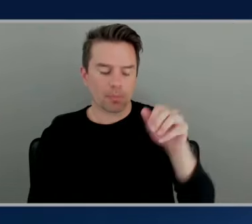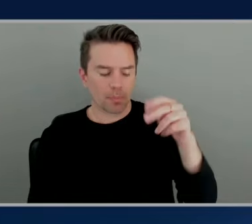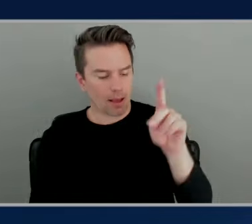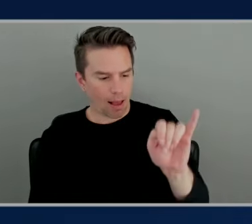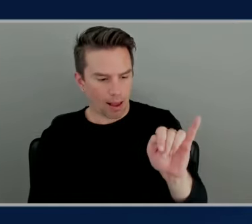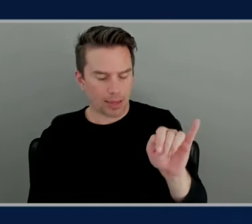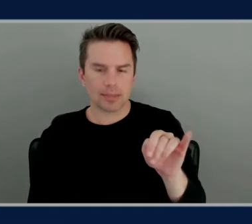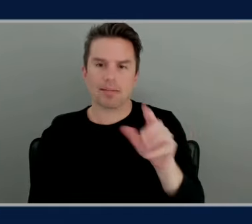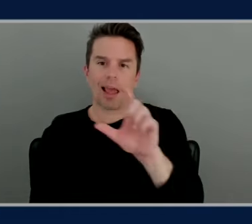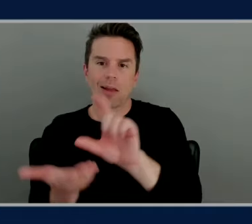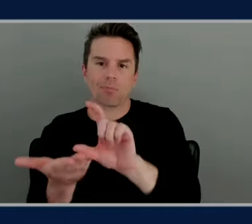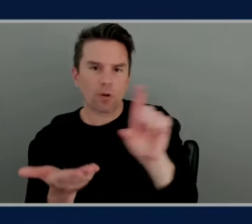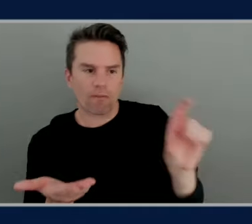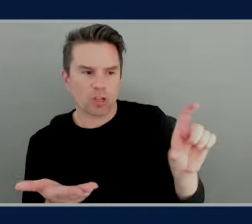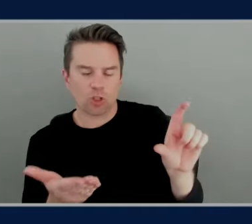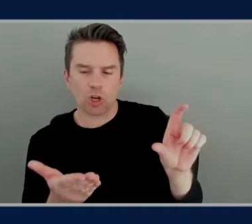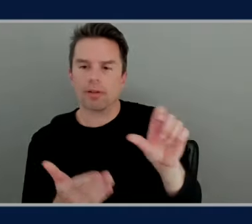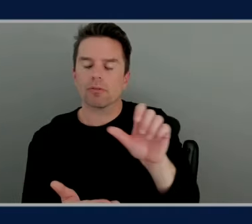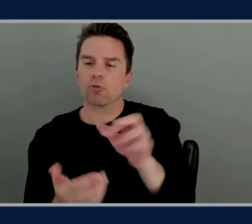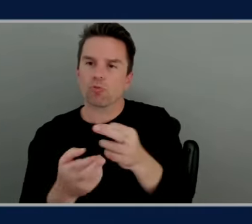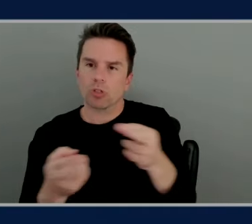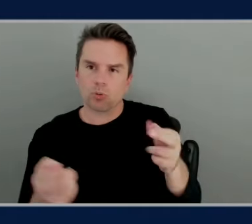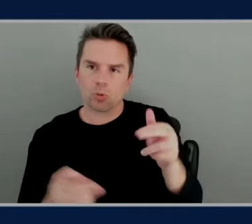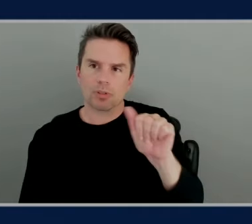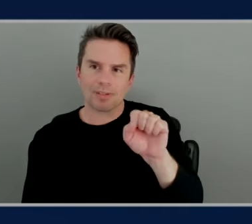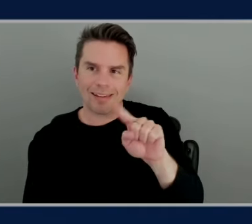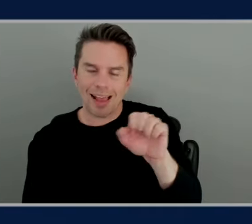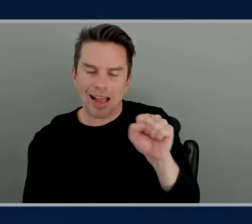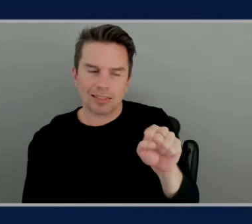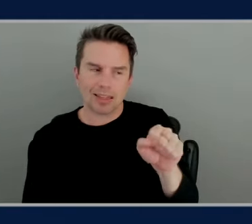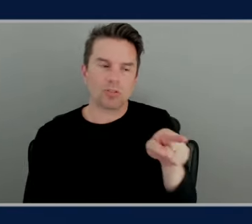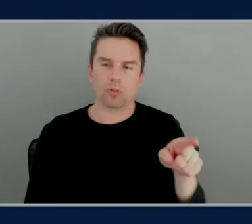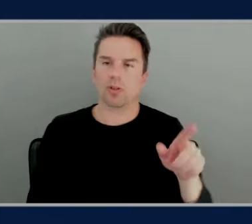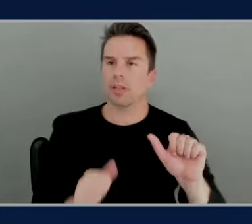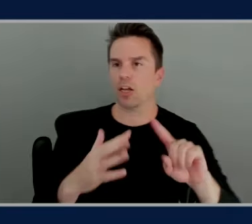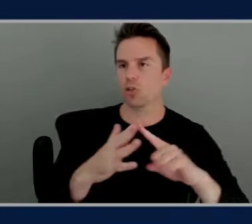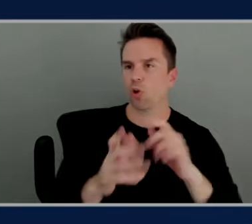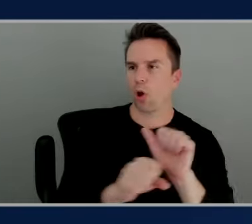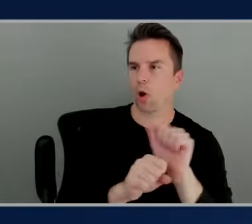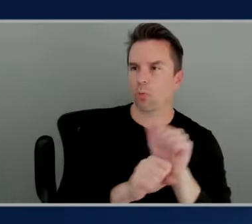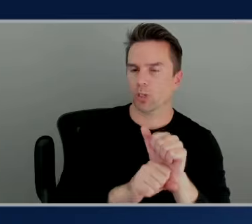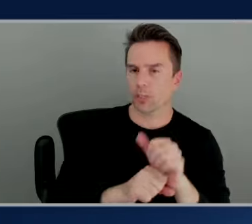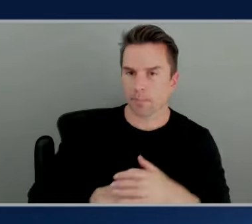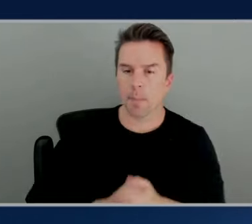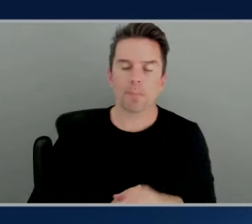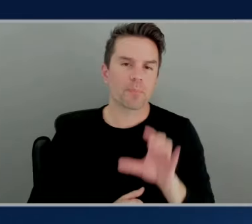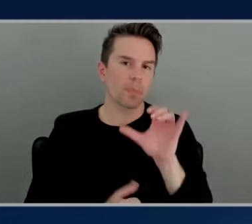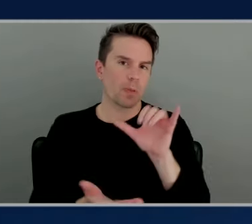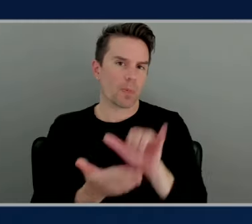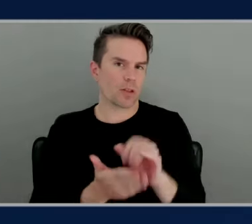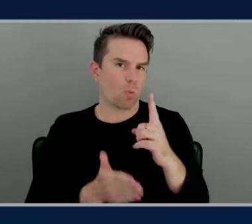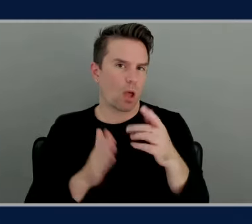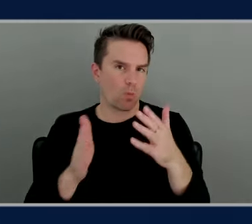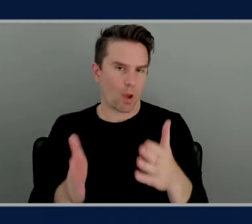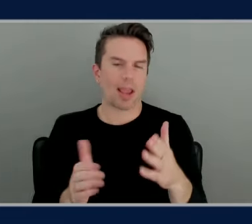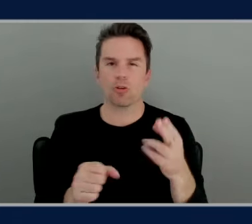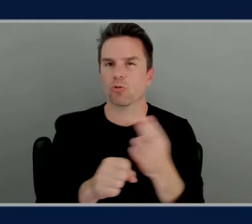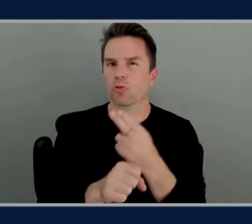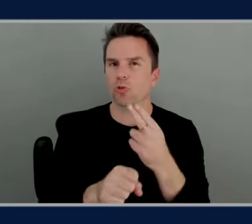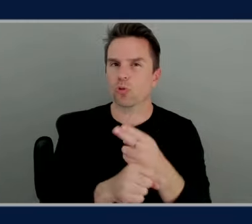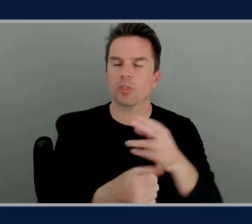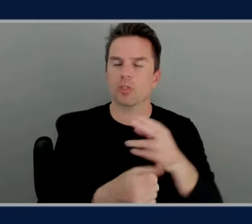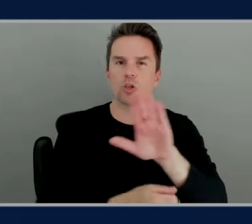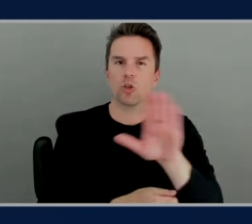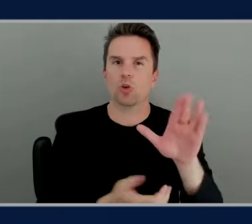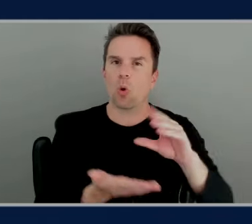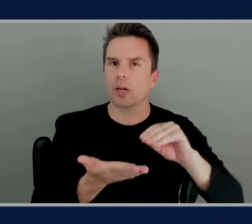and having them started working. So that's one of the ways, and apart from the common ways that we just talked about, like leverage documentation and